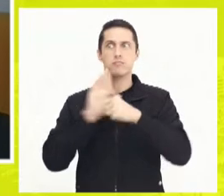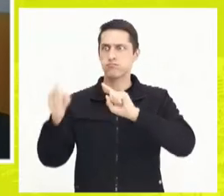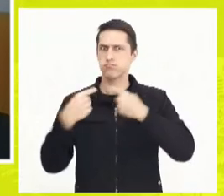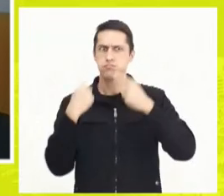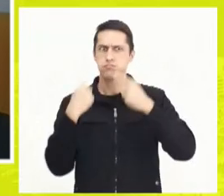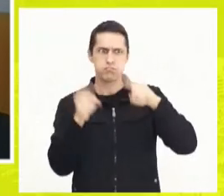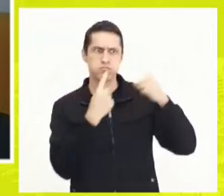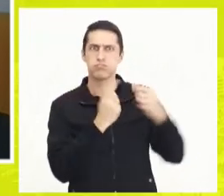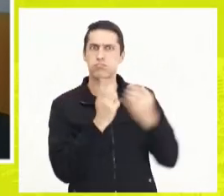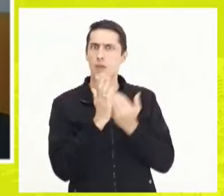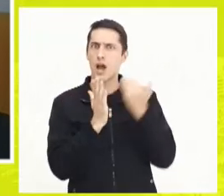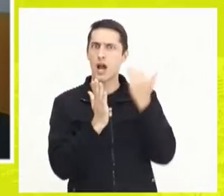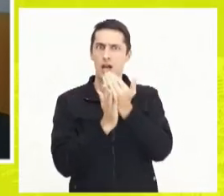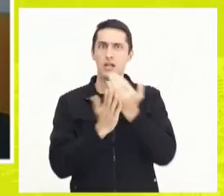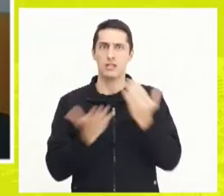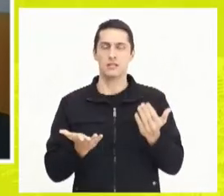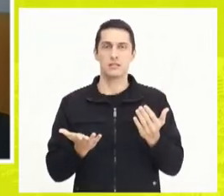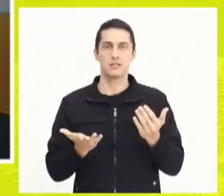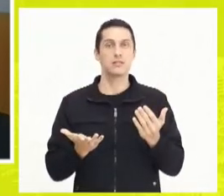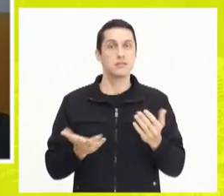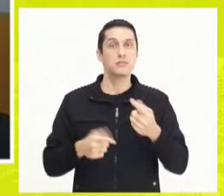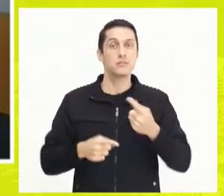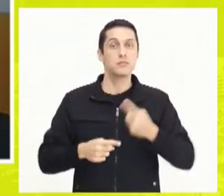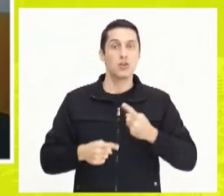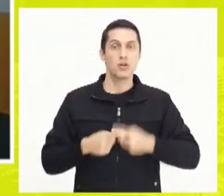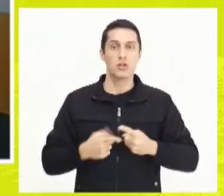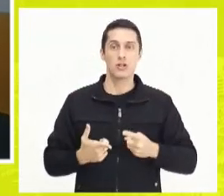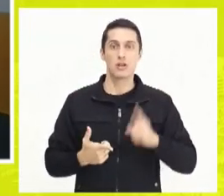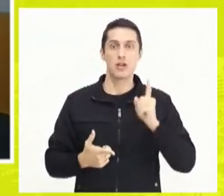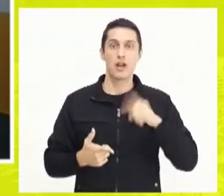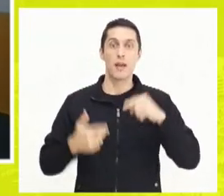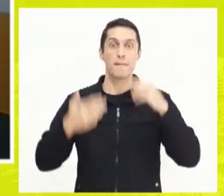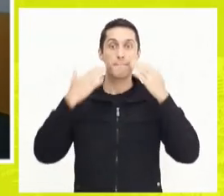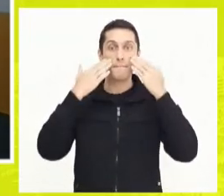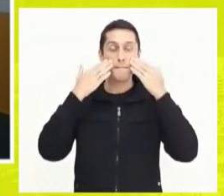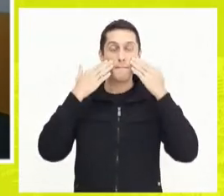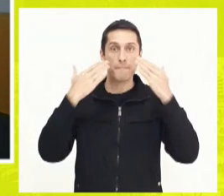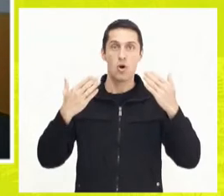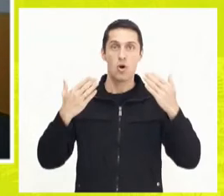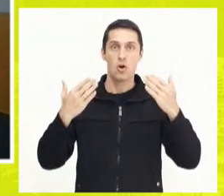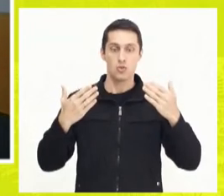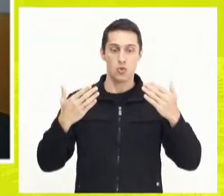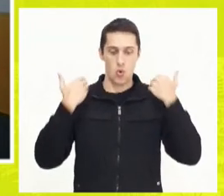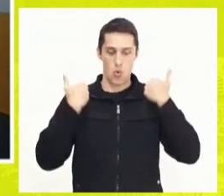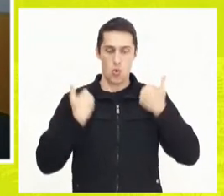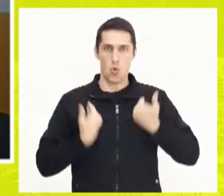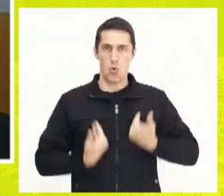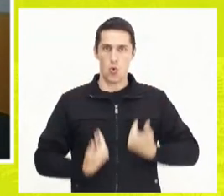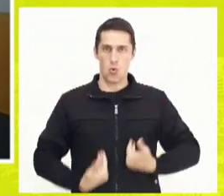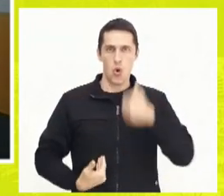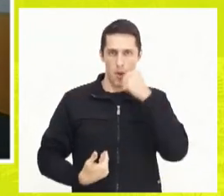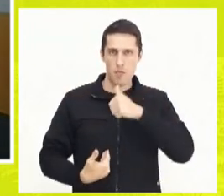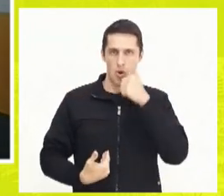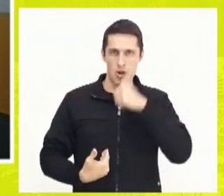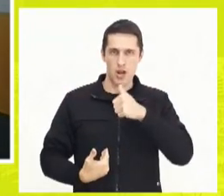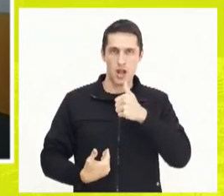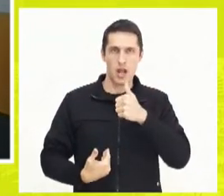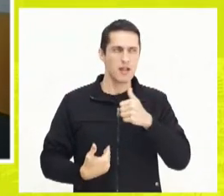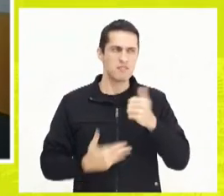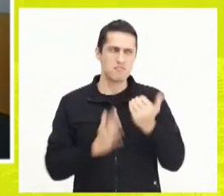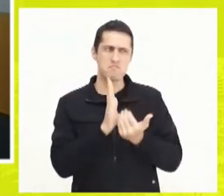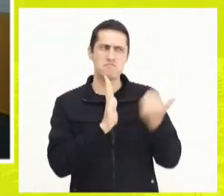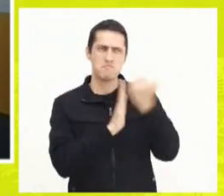office whatever we know how women are attacked physically personally through